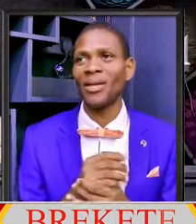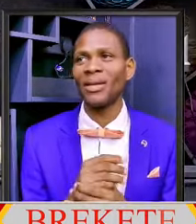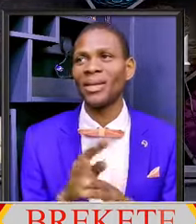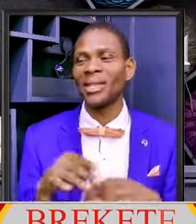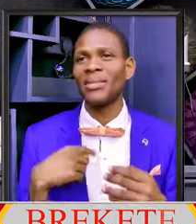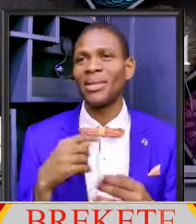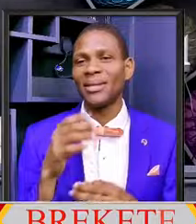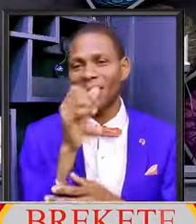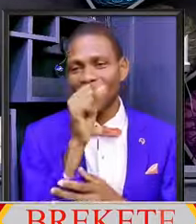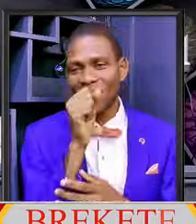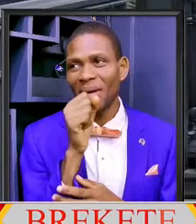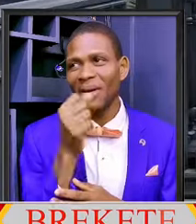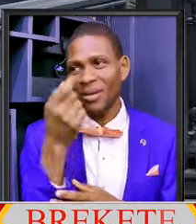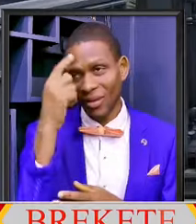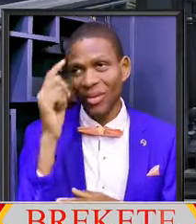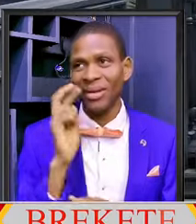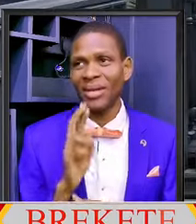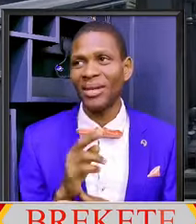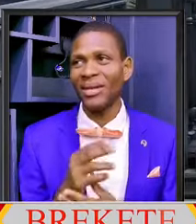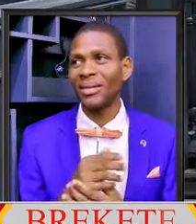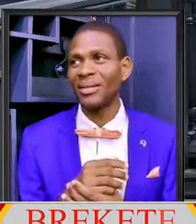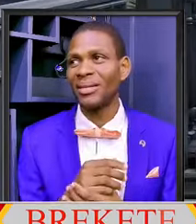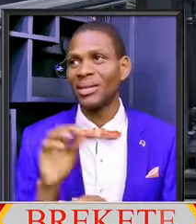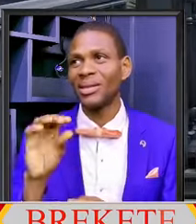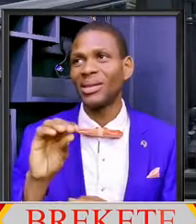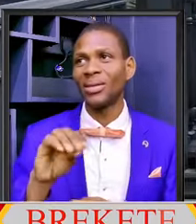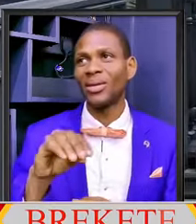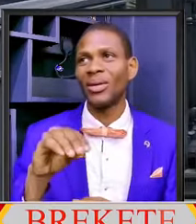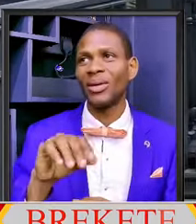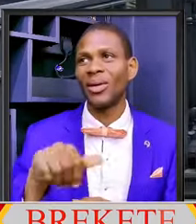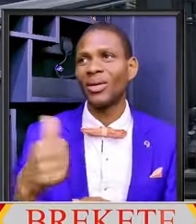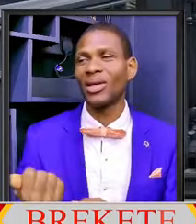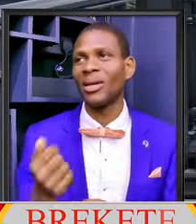Give me mic. No, the other one.